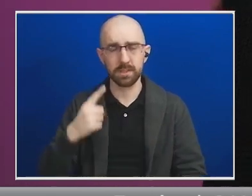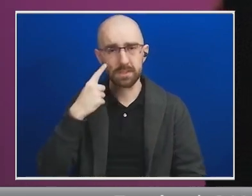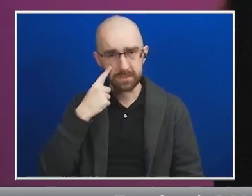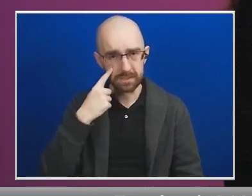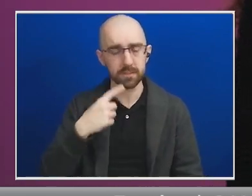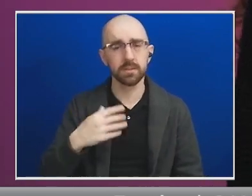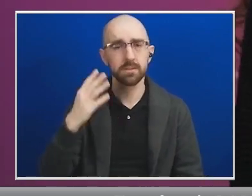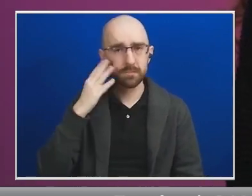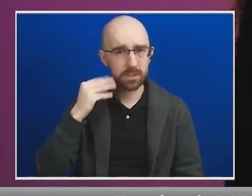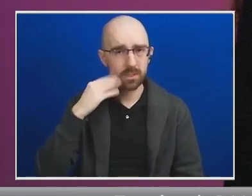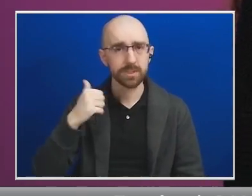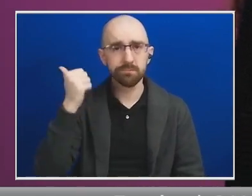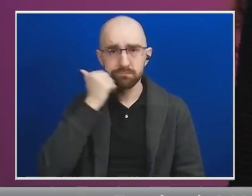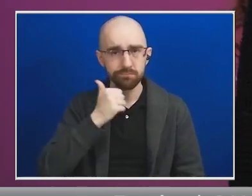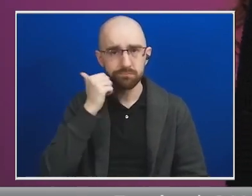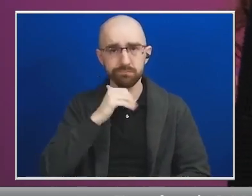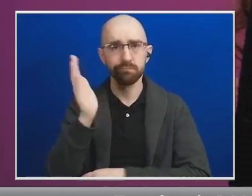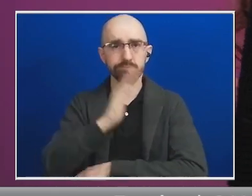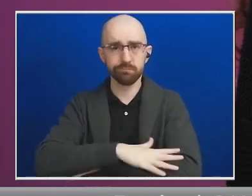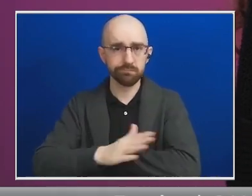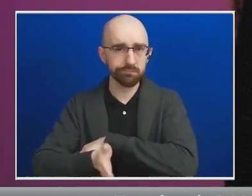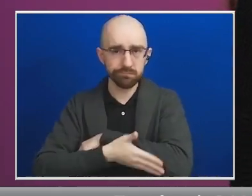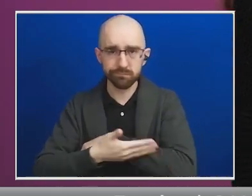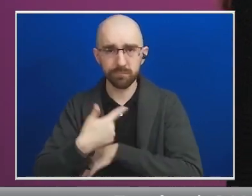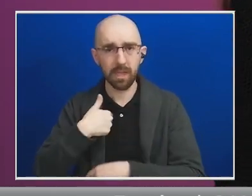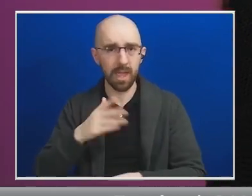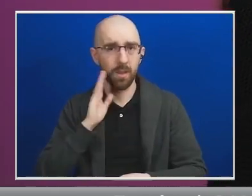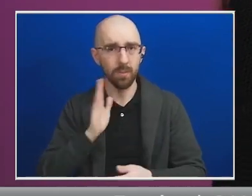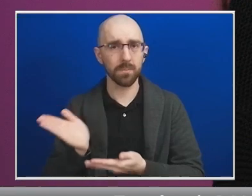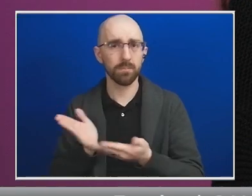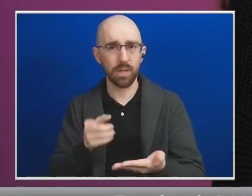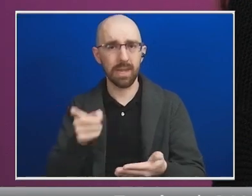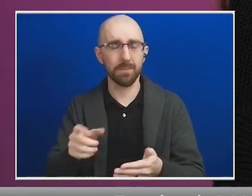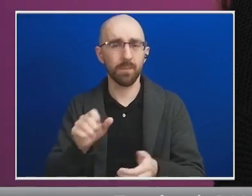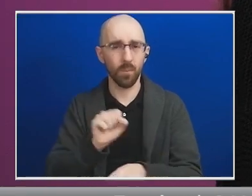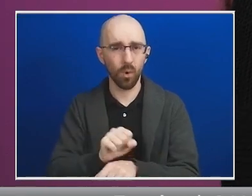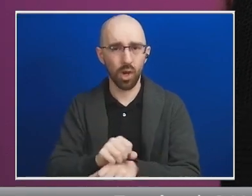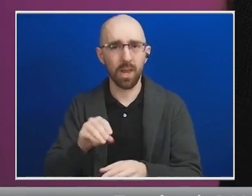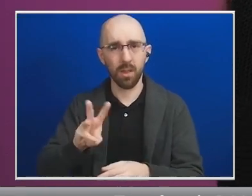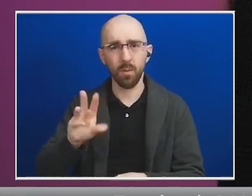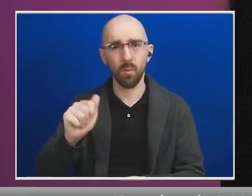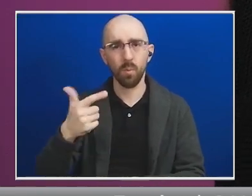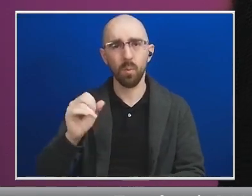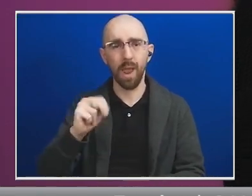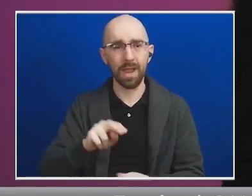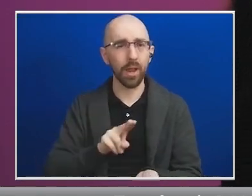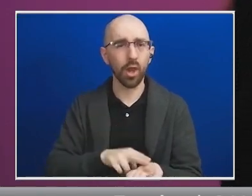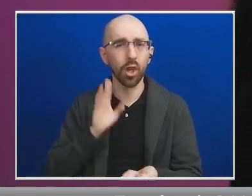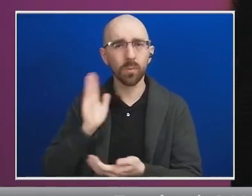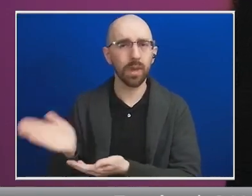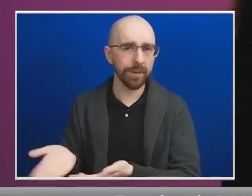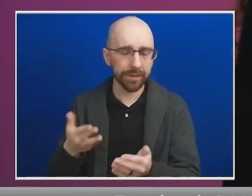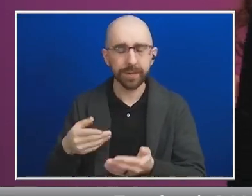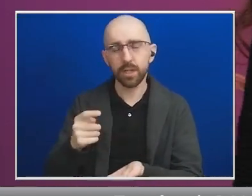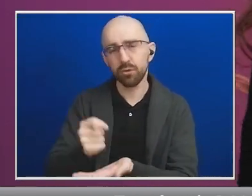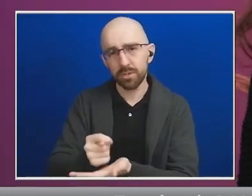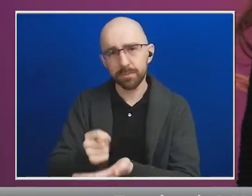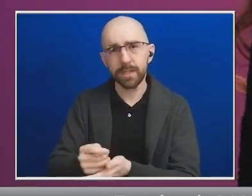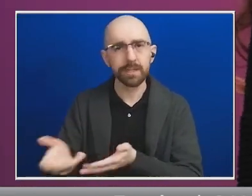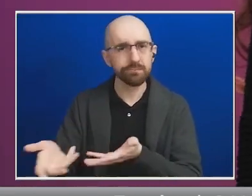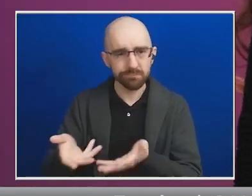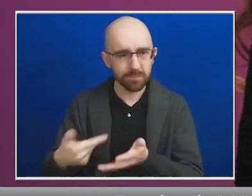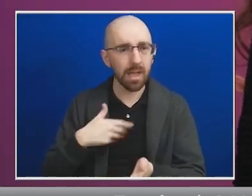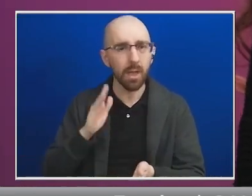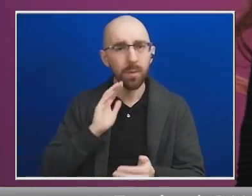day out, because I would pull him to work with me in a wagon, and then the nurses would come and get him, do his treatments, and I would just go back to 2